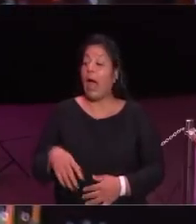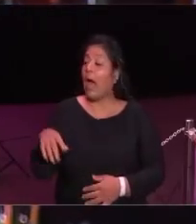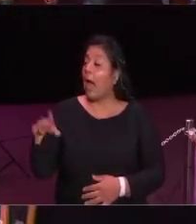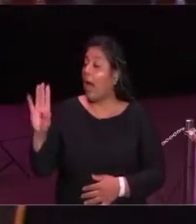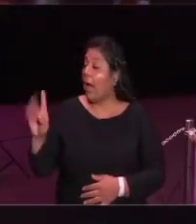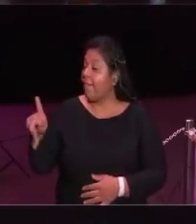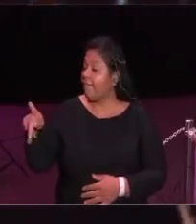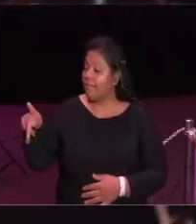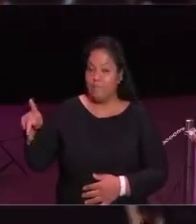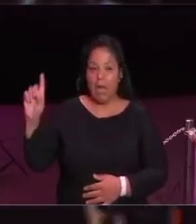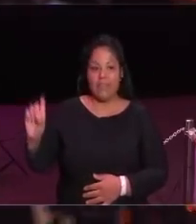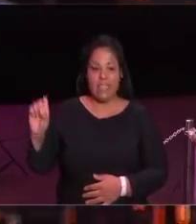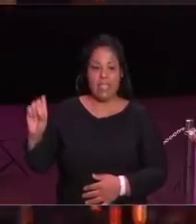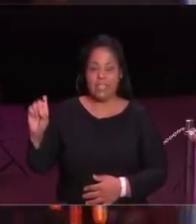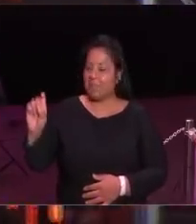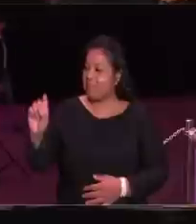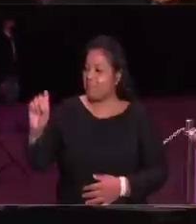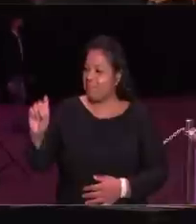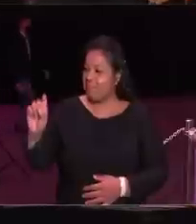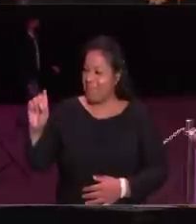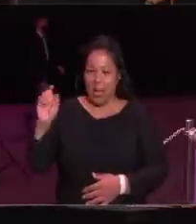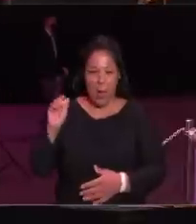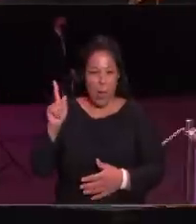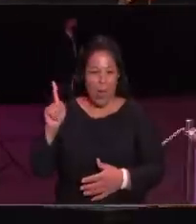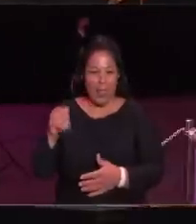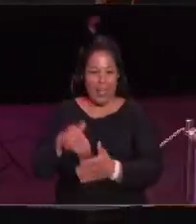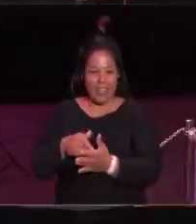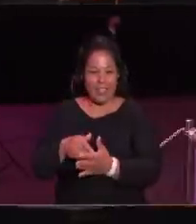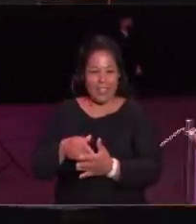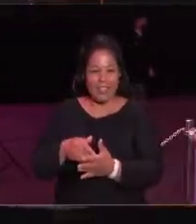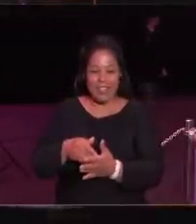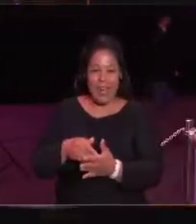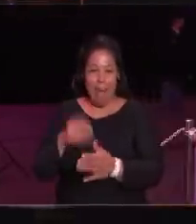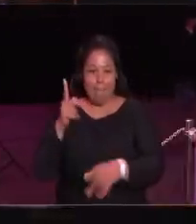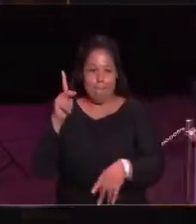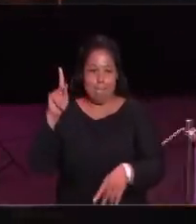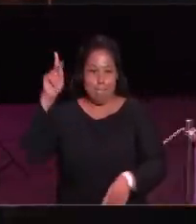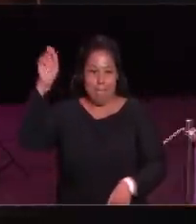Phoenix, $1,000. God bless you. Pastor Abel Duarte.